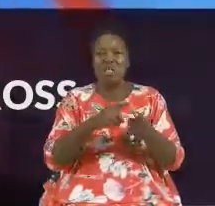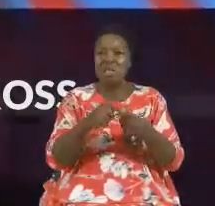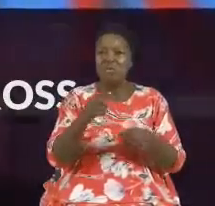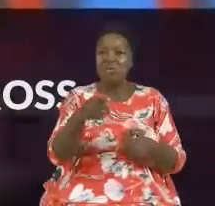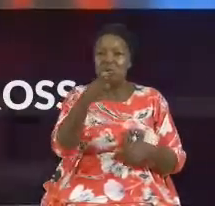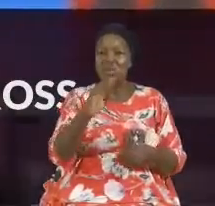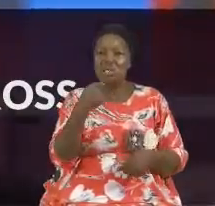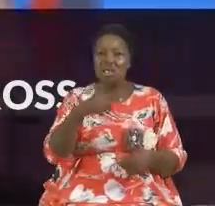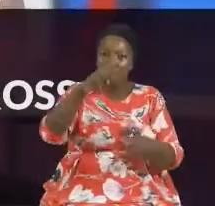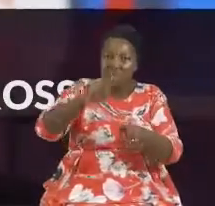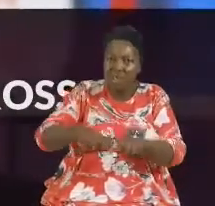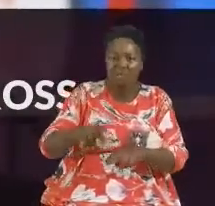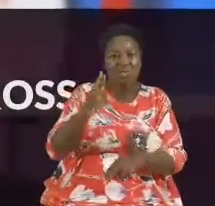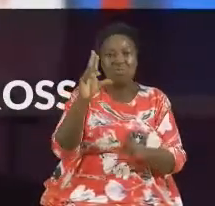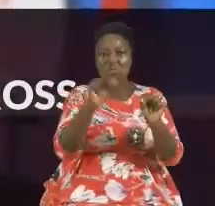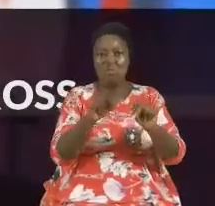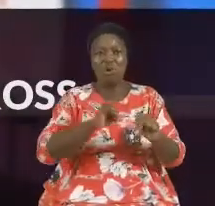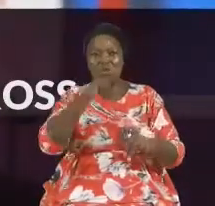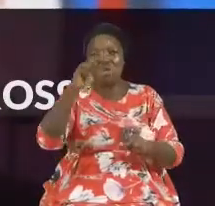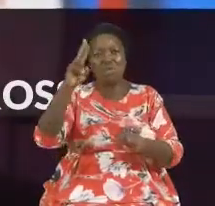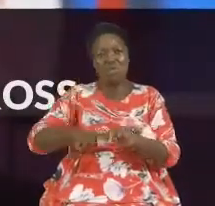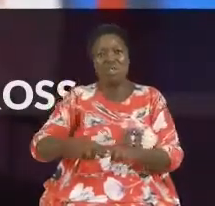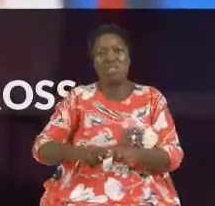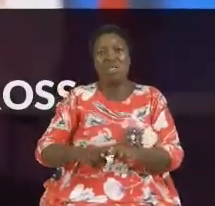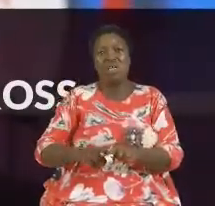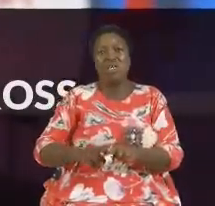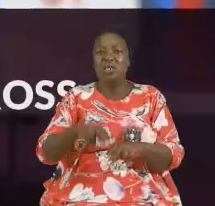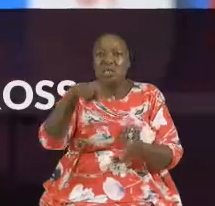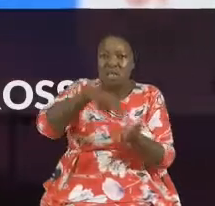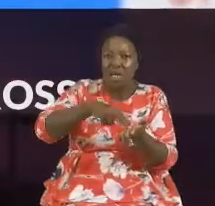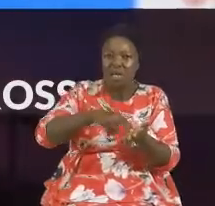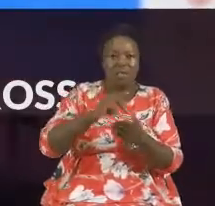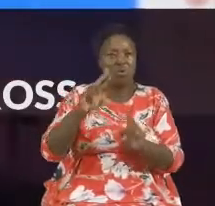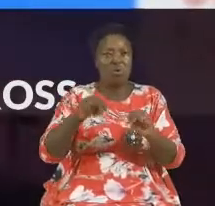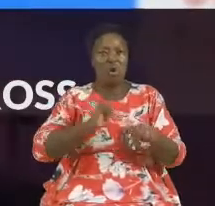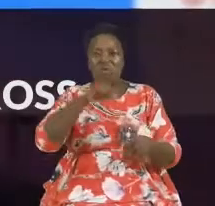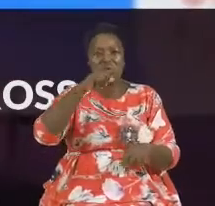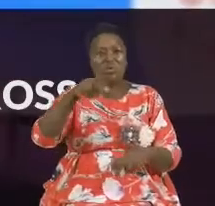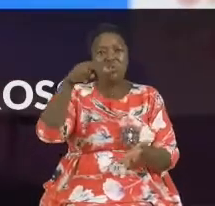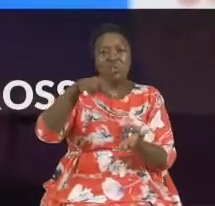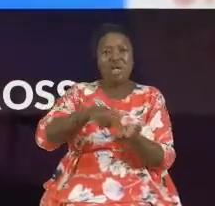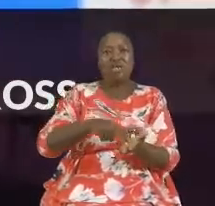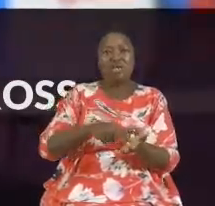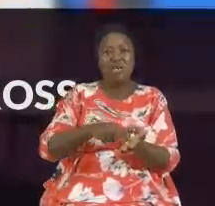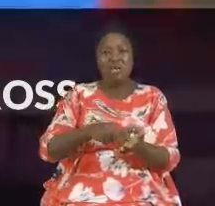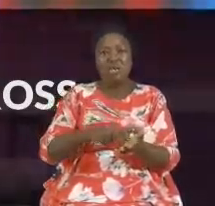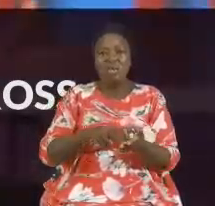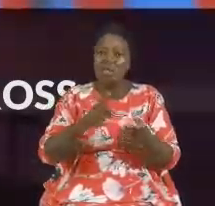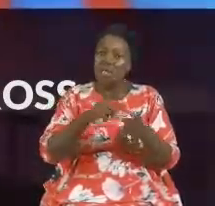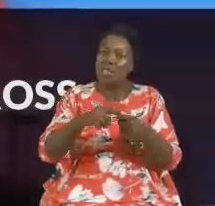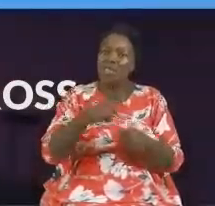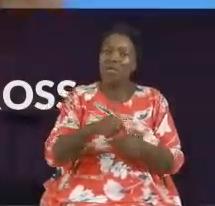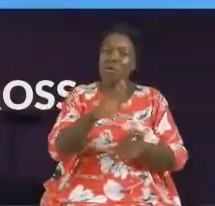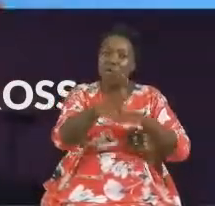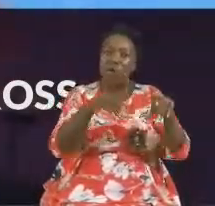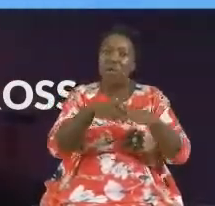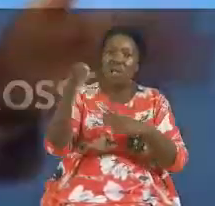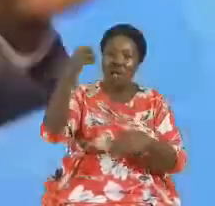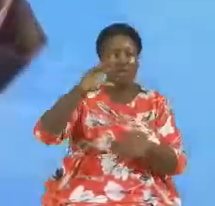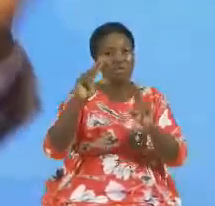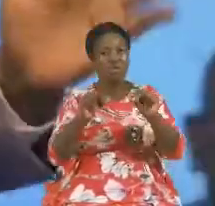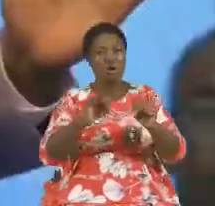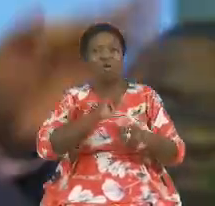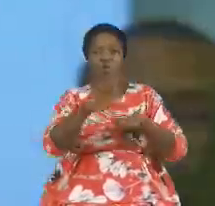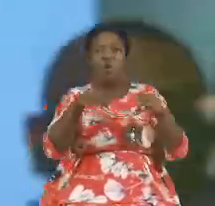go. You said, no, I will not go. He says, sit. I will not sit. Stand. I will not stand. Walk in the light. You